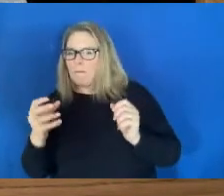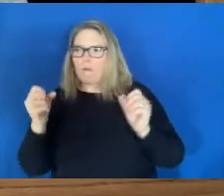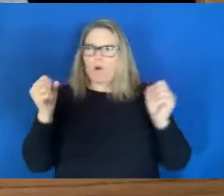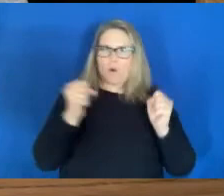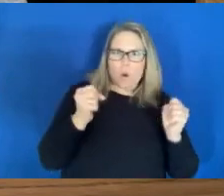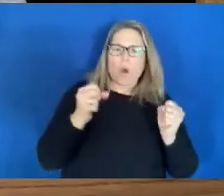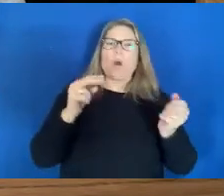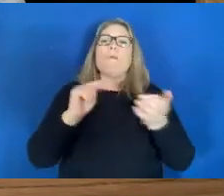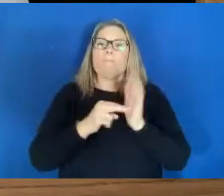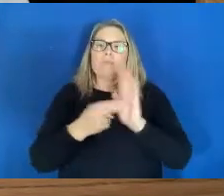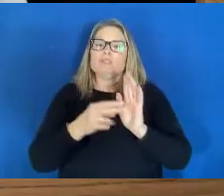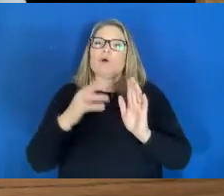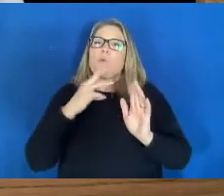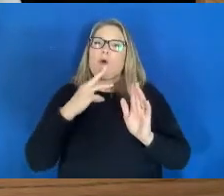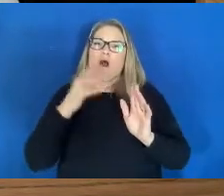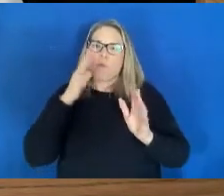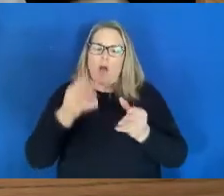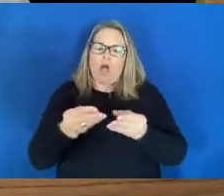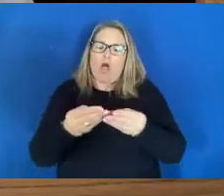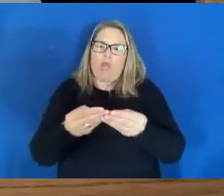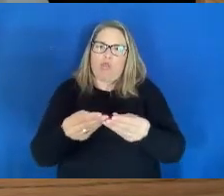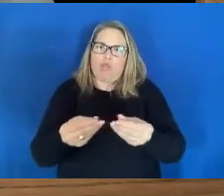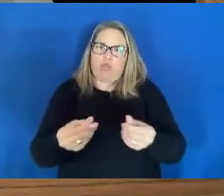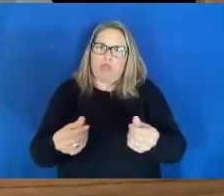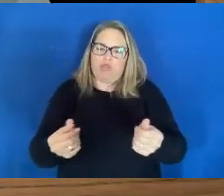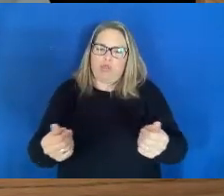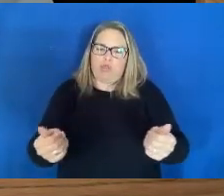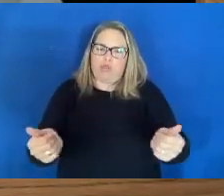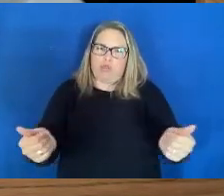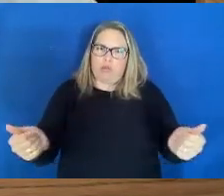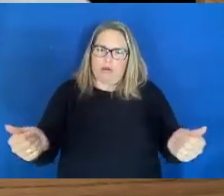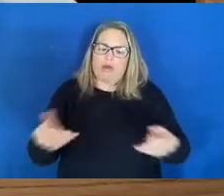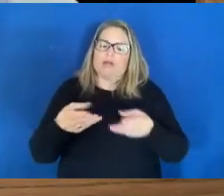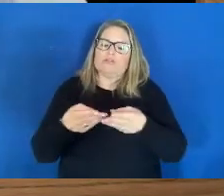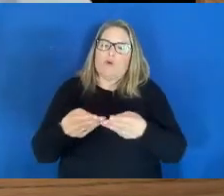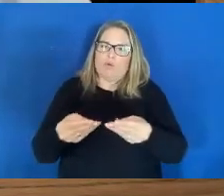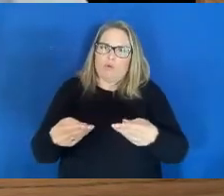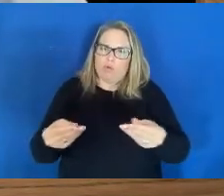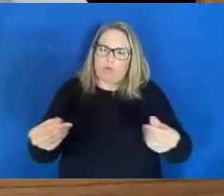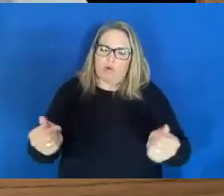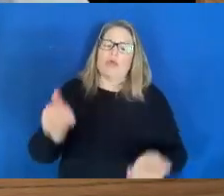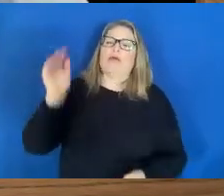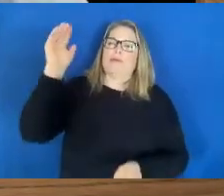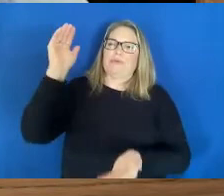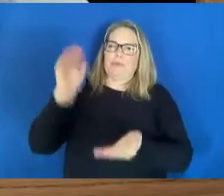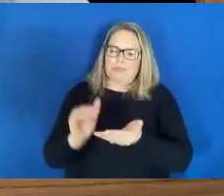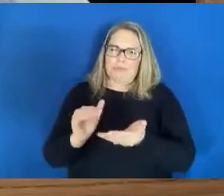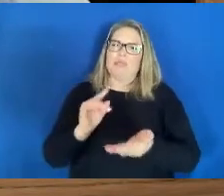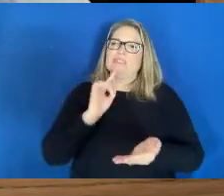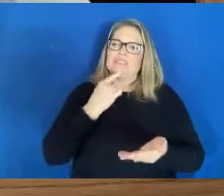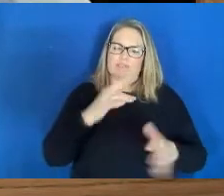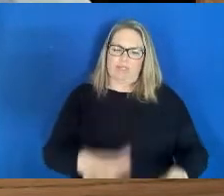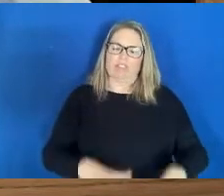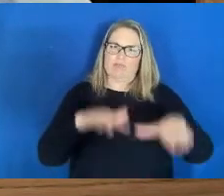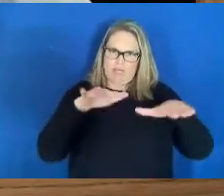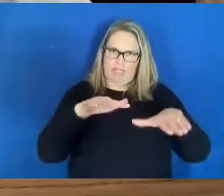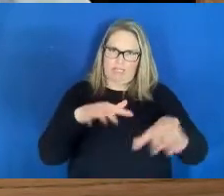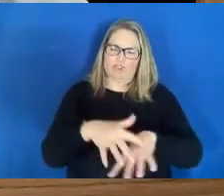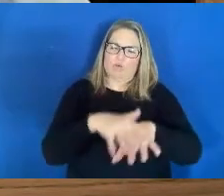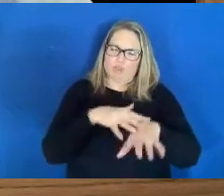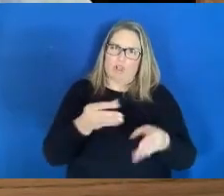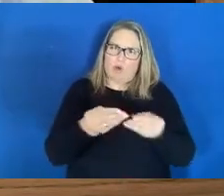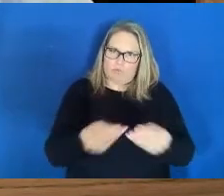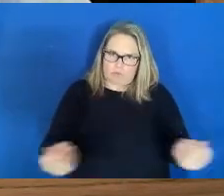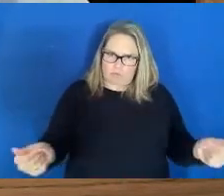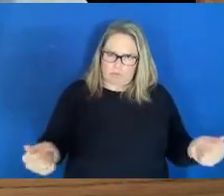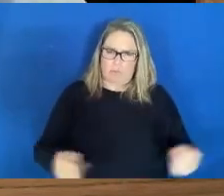from the snowpack and therefore reduce the risk of severe flooding. That means